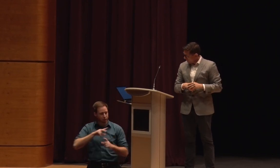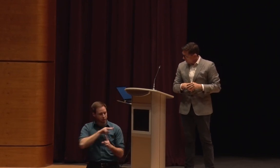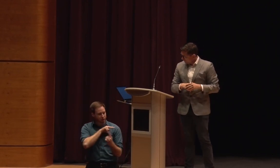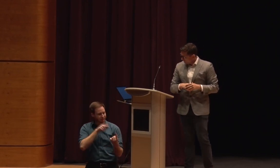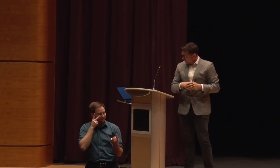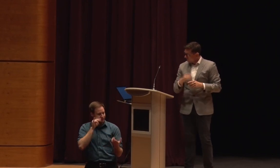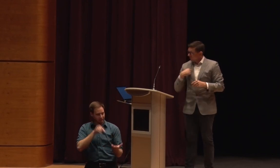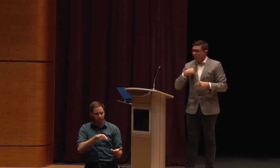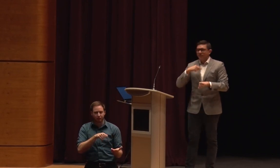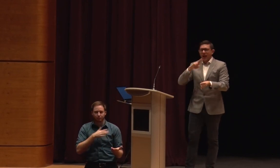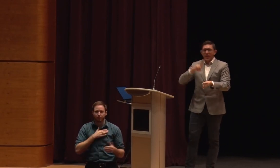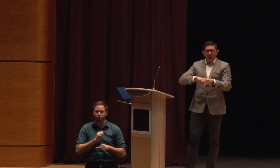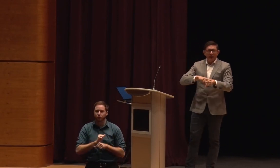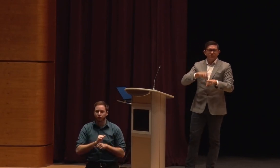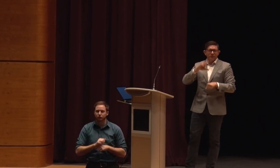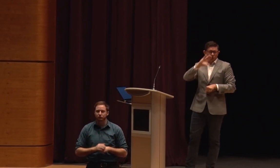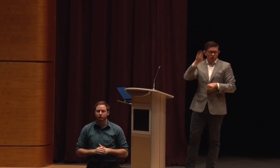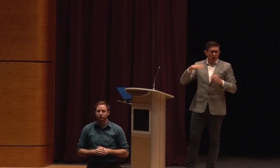sees.